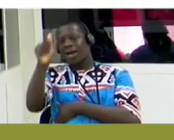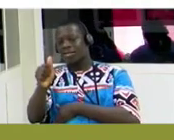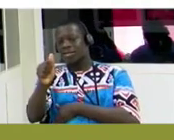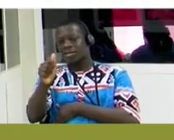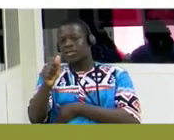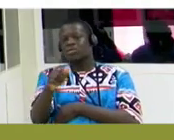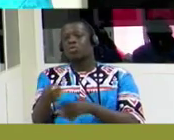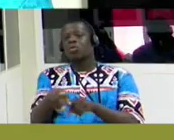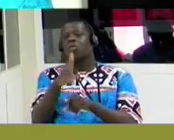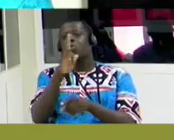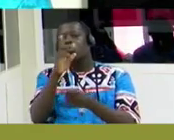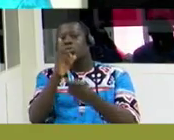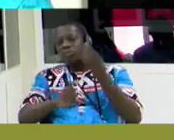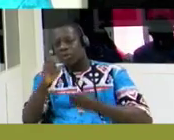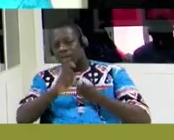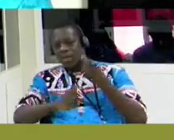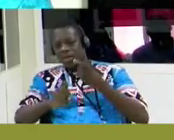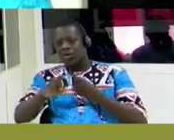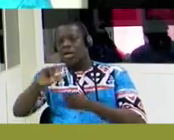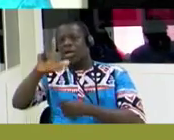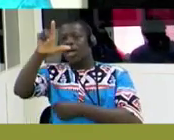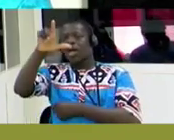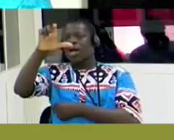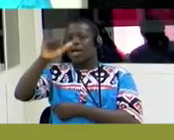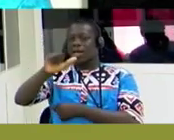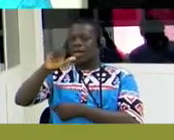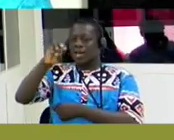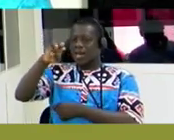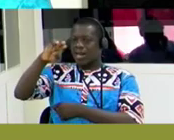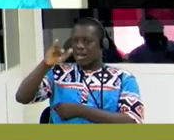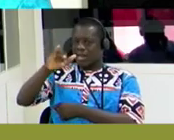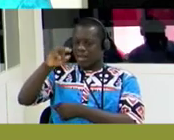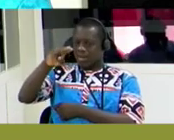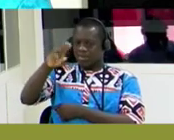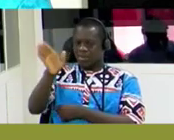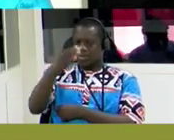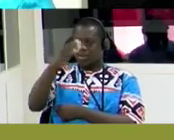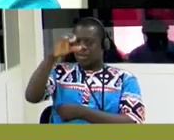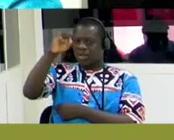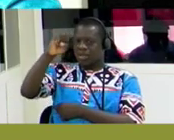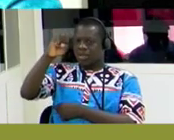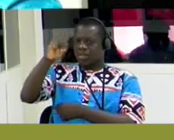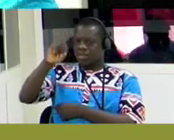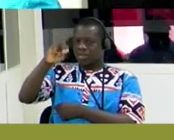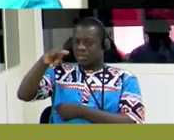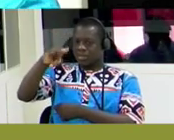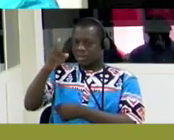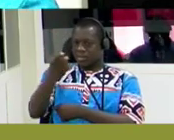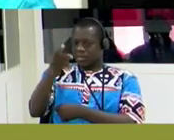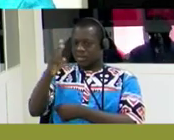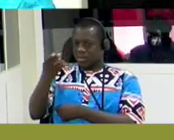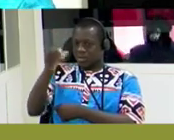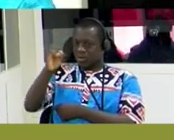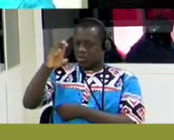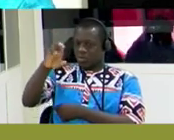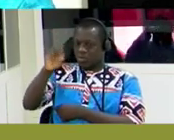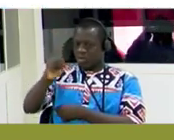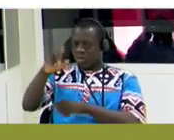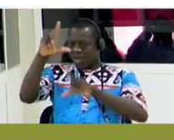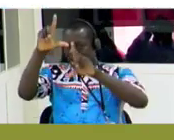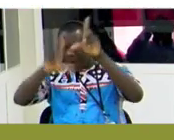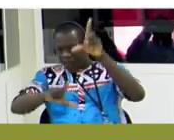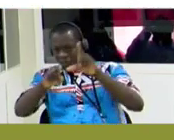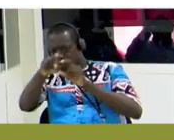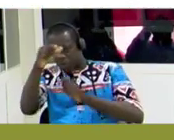Lamin Senghor. This Lamin Senghor, do you recall his rank at the time? No, I